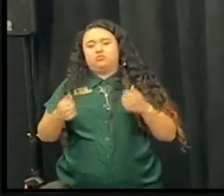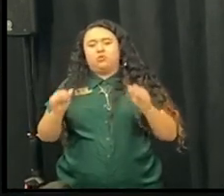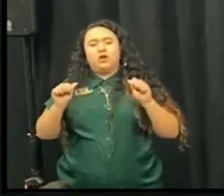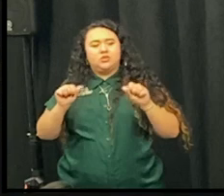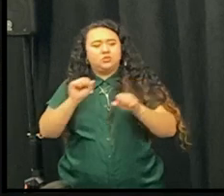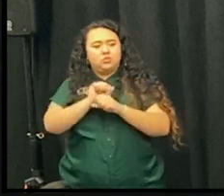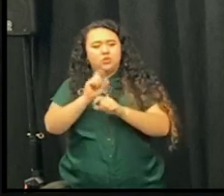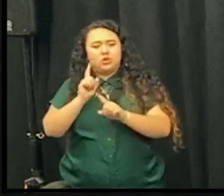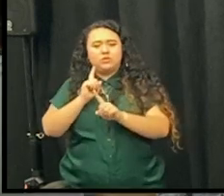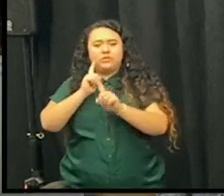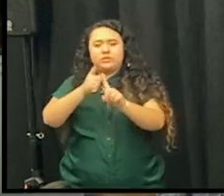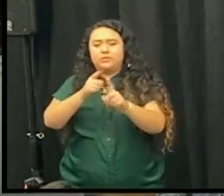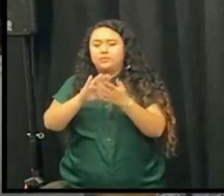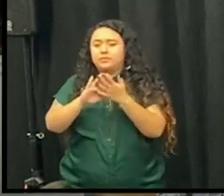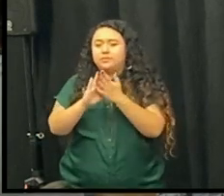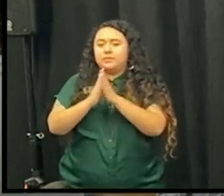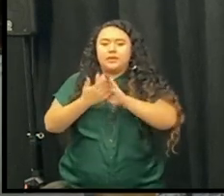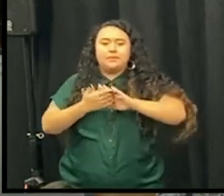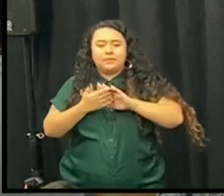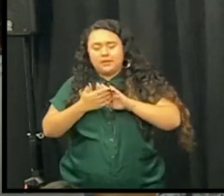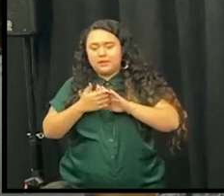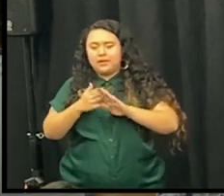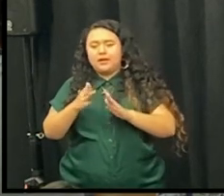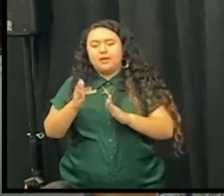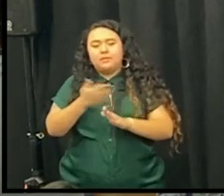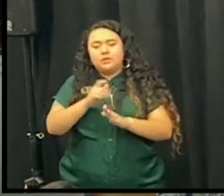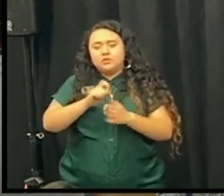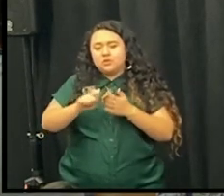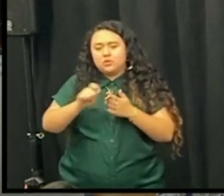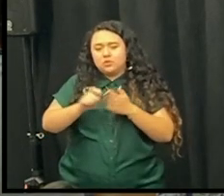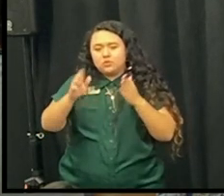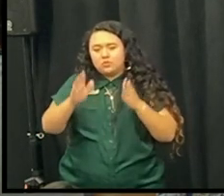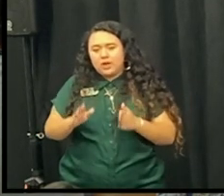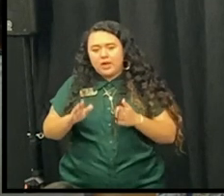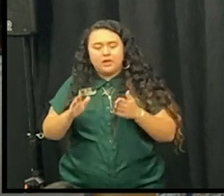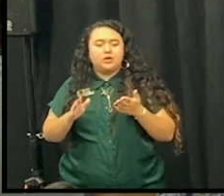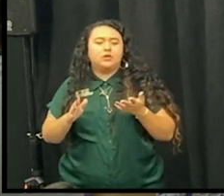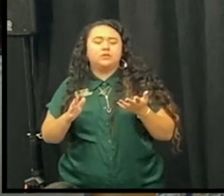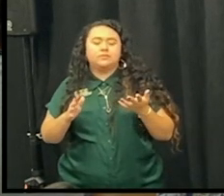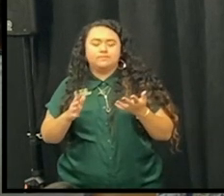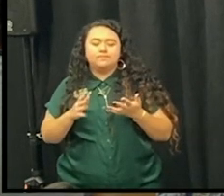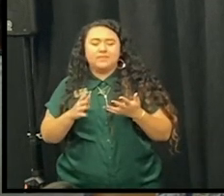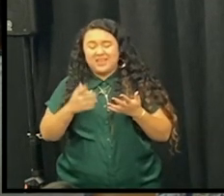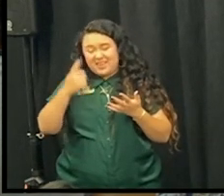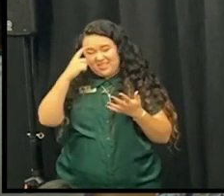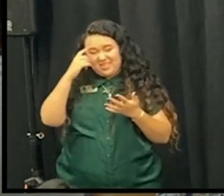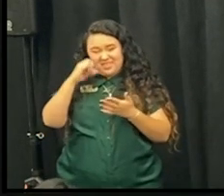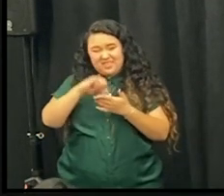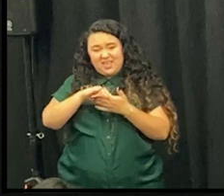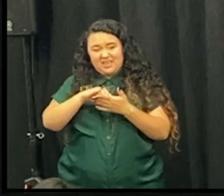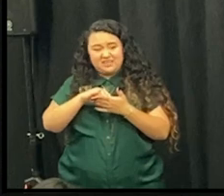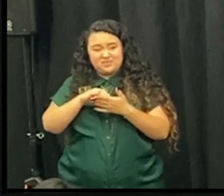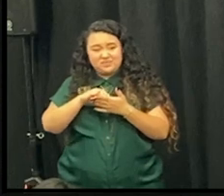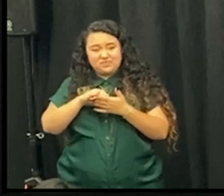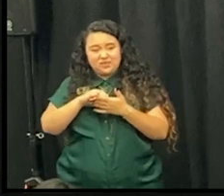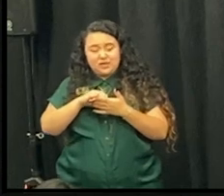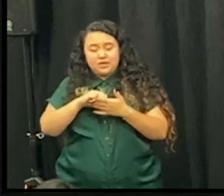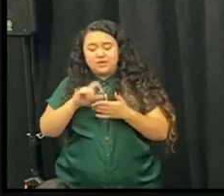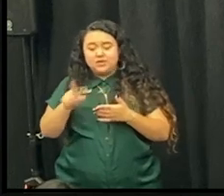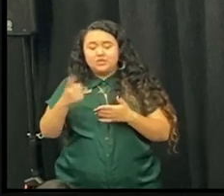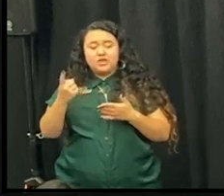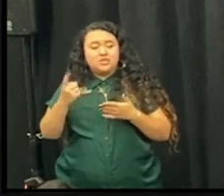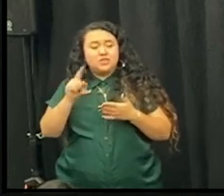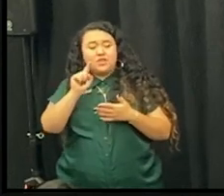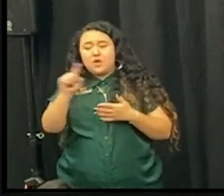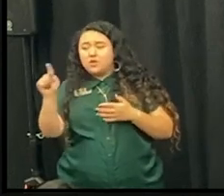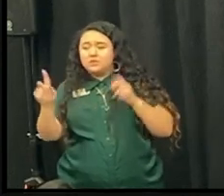work towards becoming a composer and writer. And I think, you know, just those